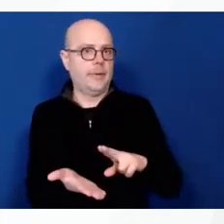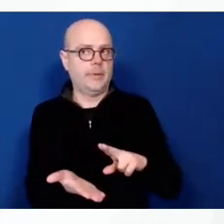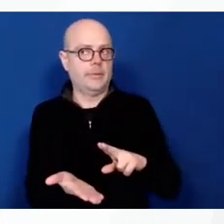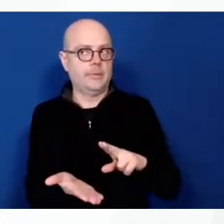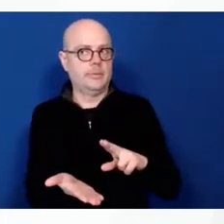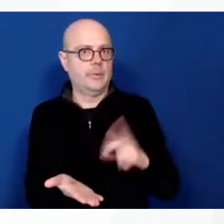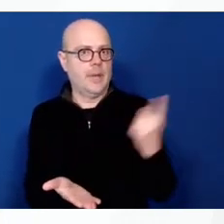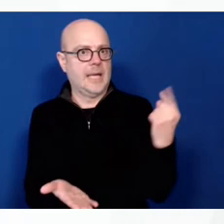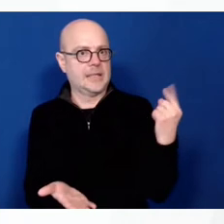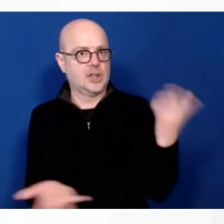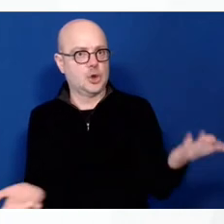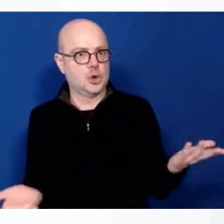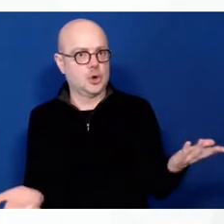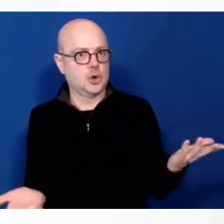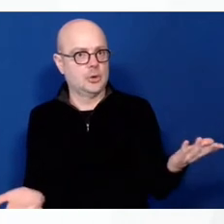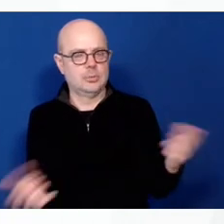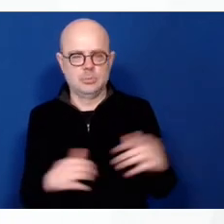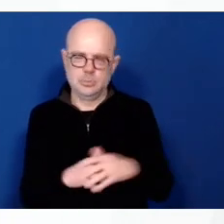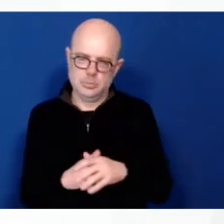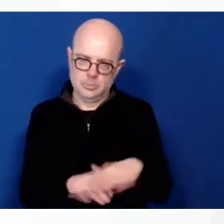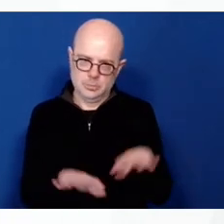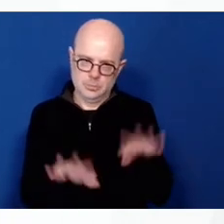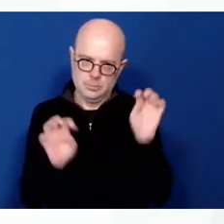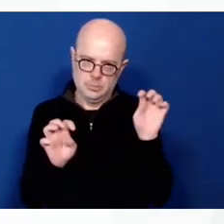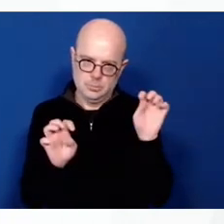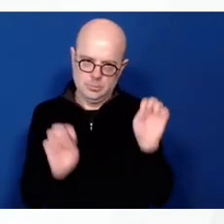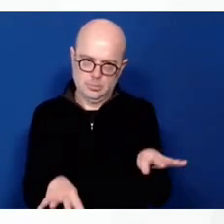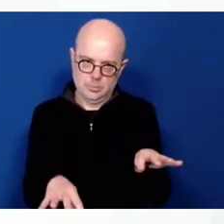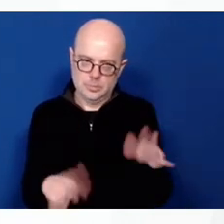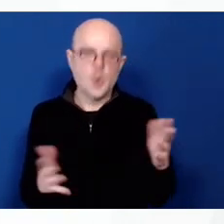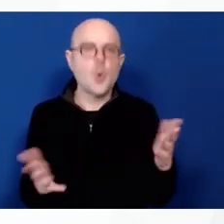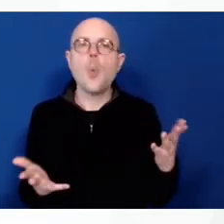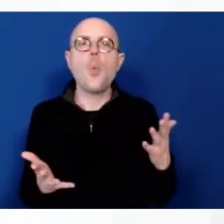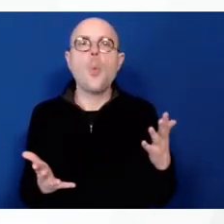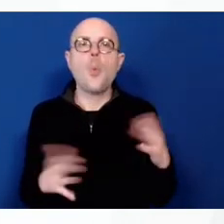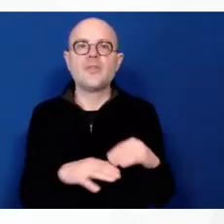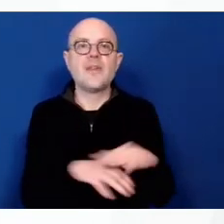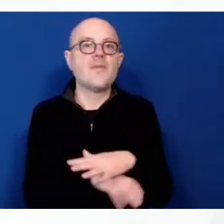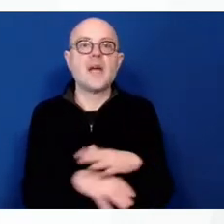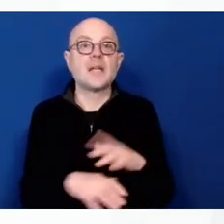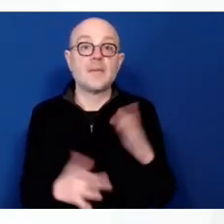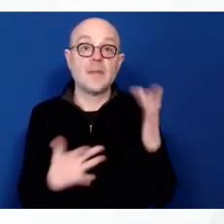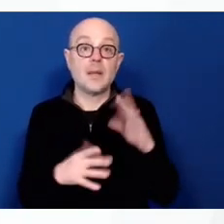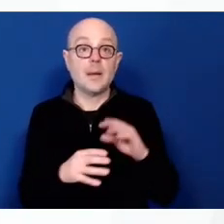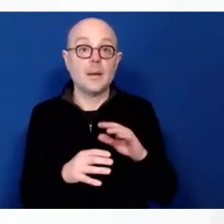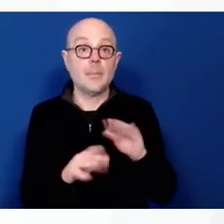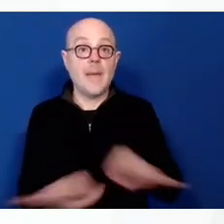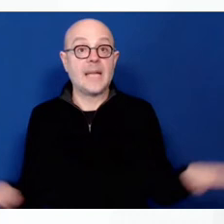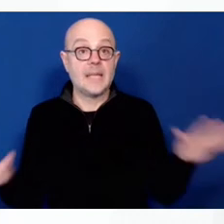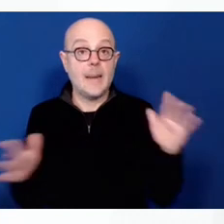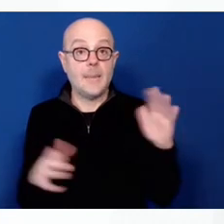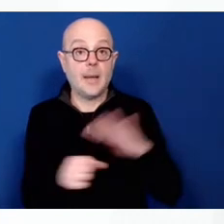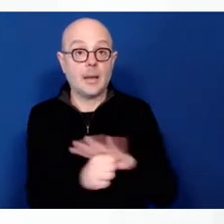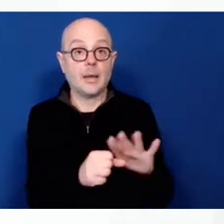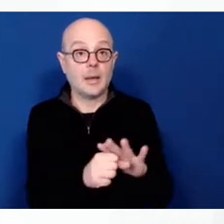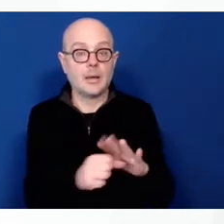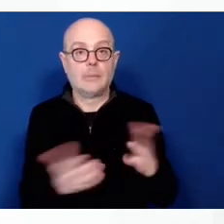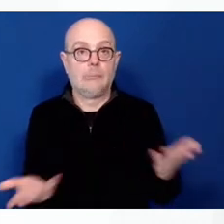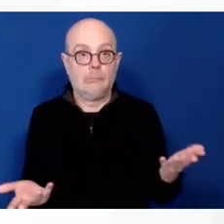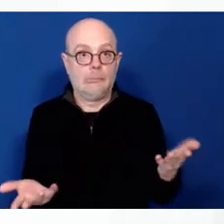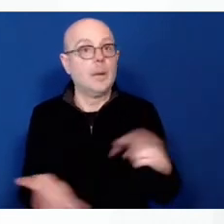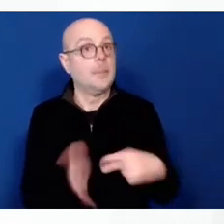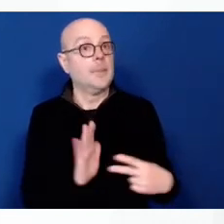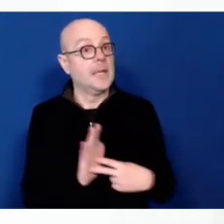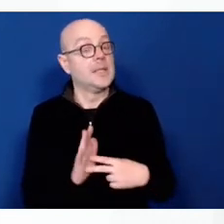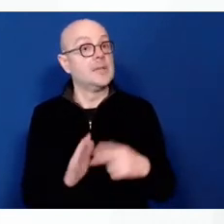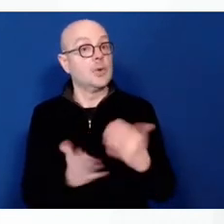and it's hard to say exactly what the effect of the pandemic was, but it does suggest that making these courses available remotely